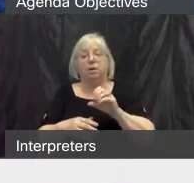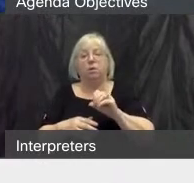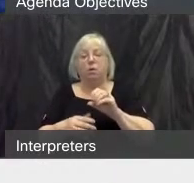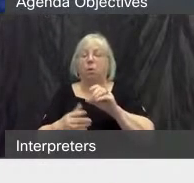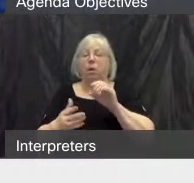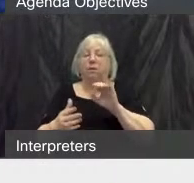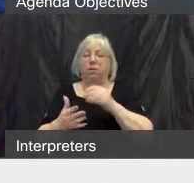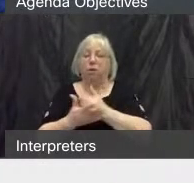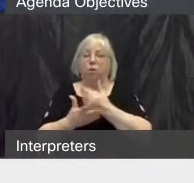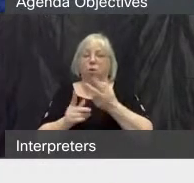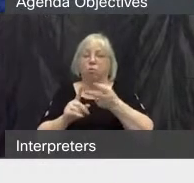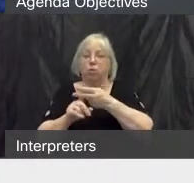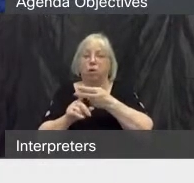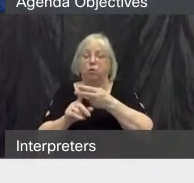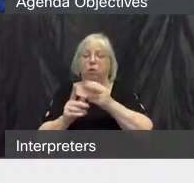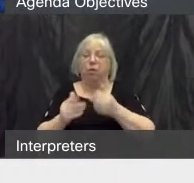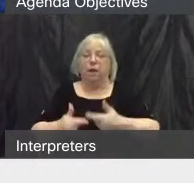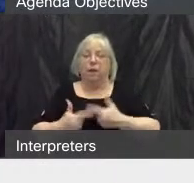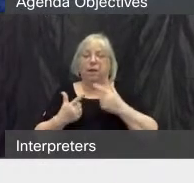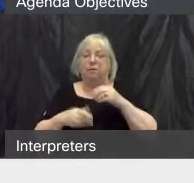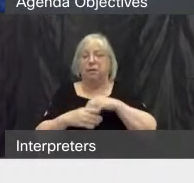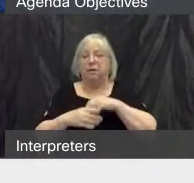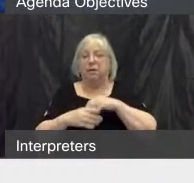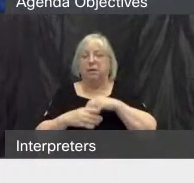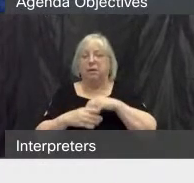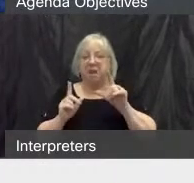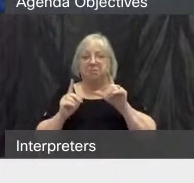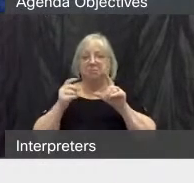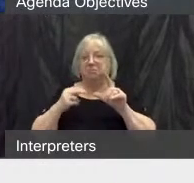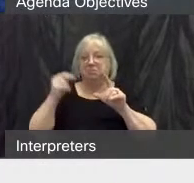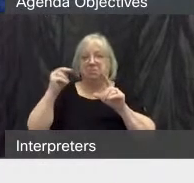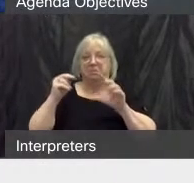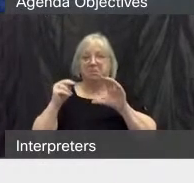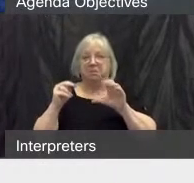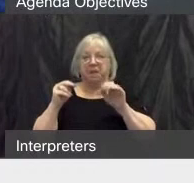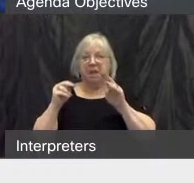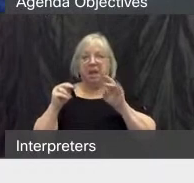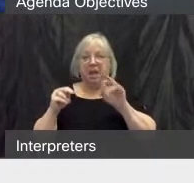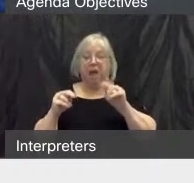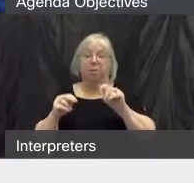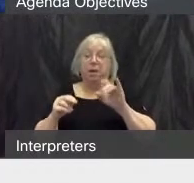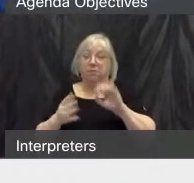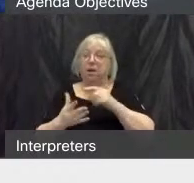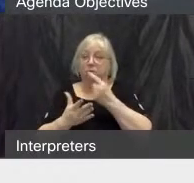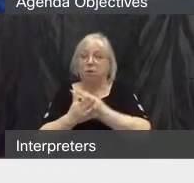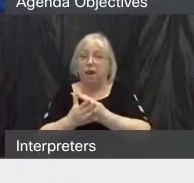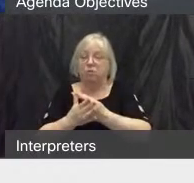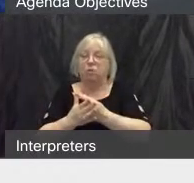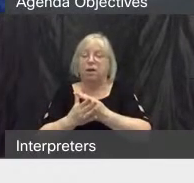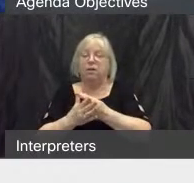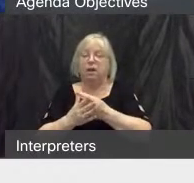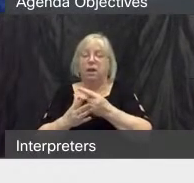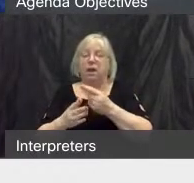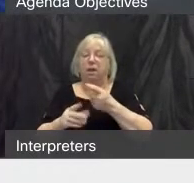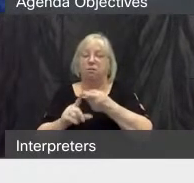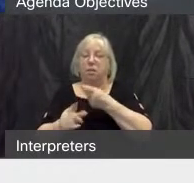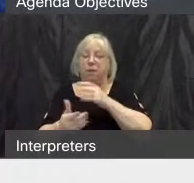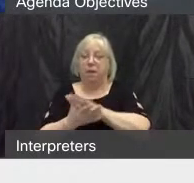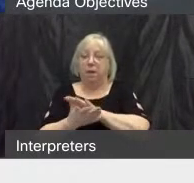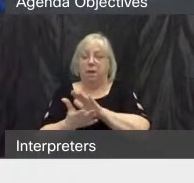a new recruit that lives in Cabot, if he or she graduates from the